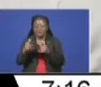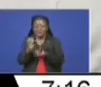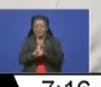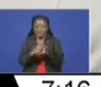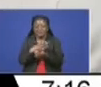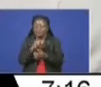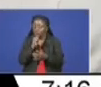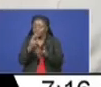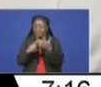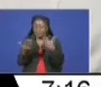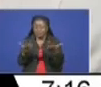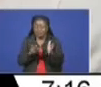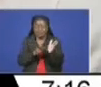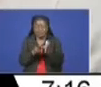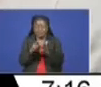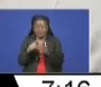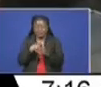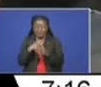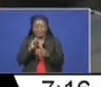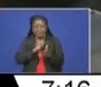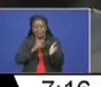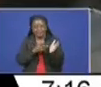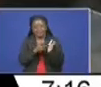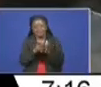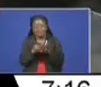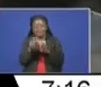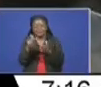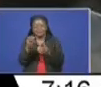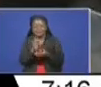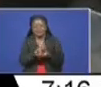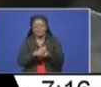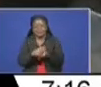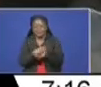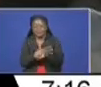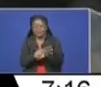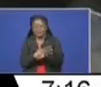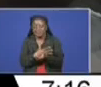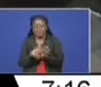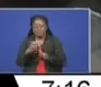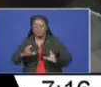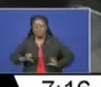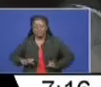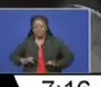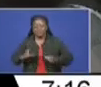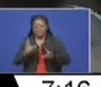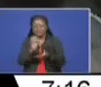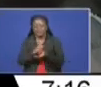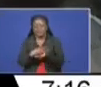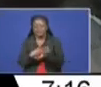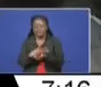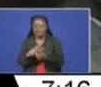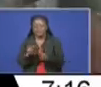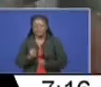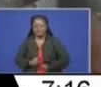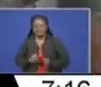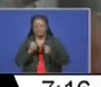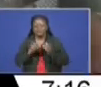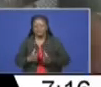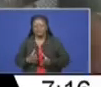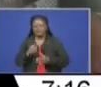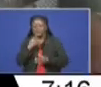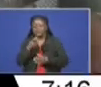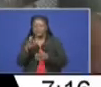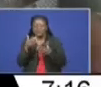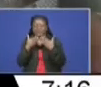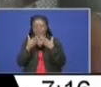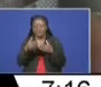come here to kill me. I killed cancer. Cervical cancer survivor Tarika Johnson says she thanks God every day for her parents, who stuck with